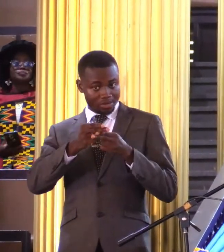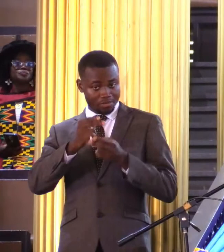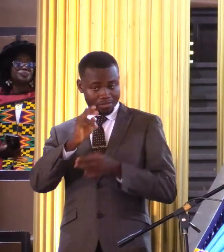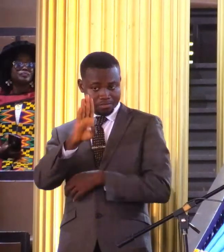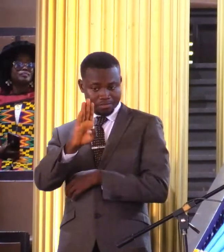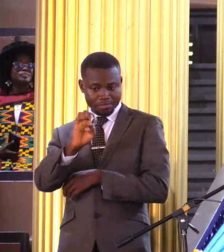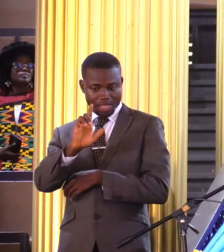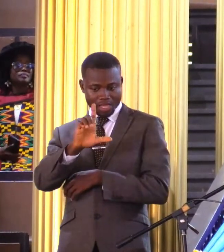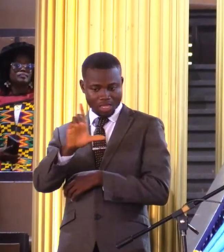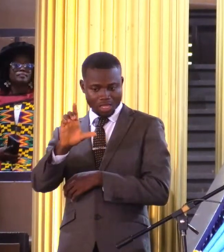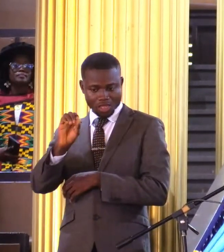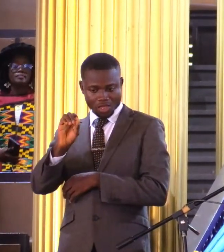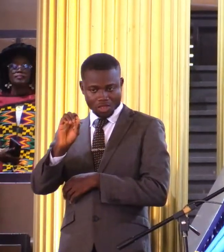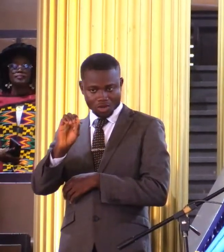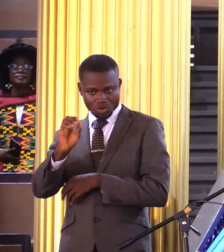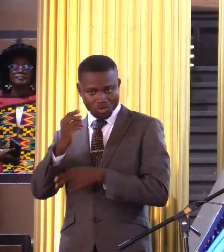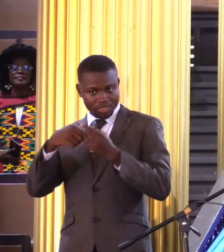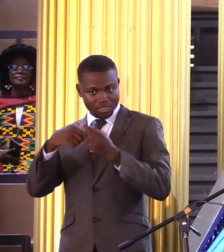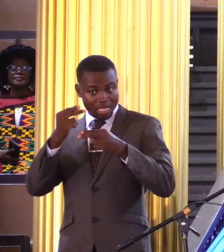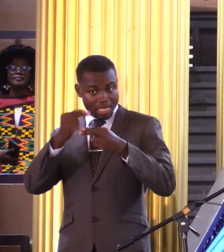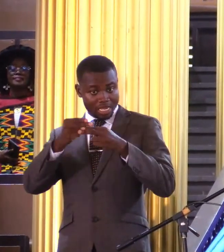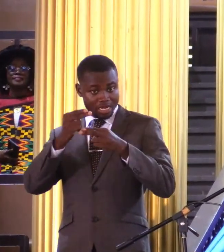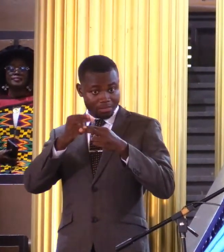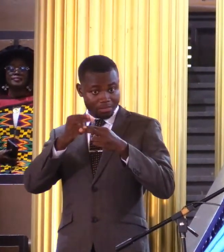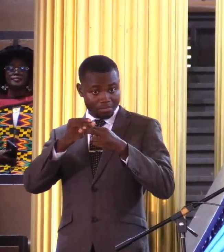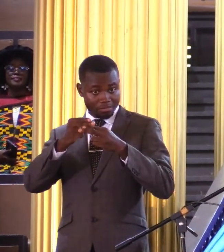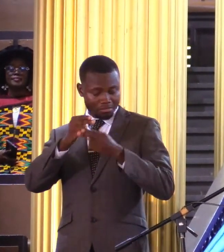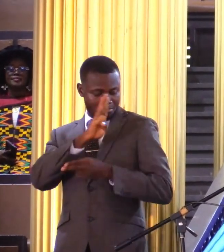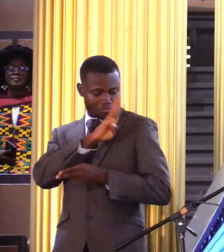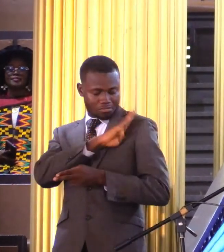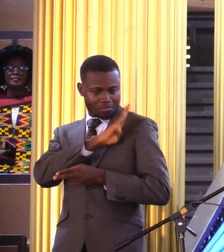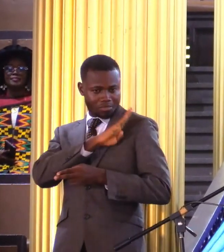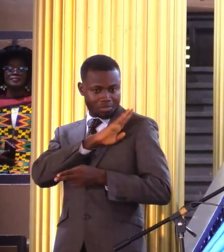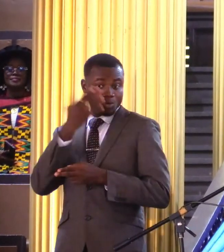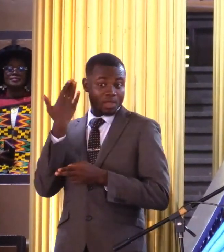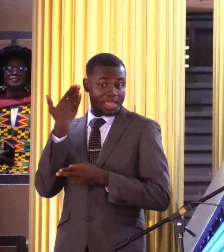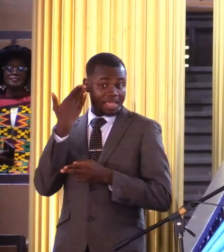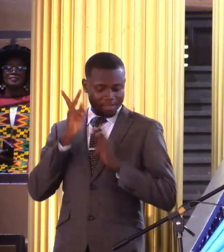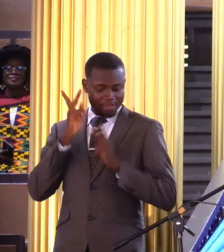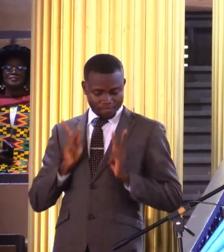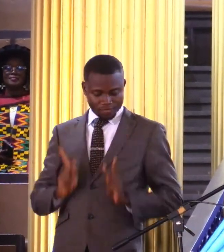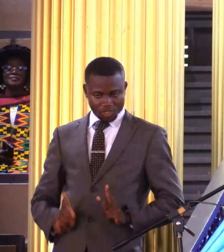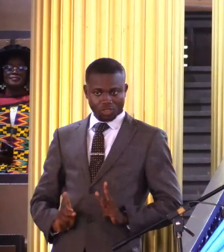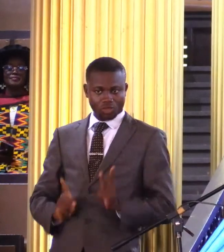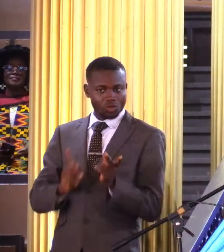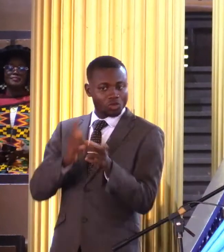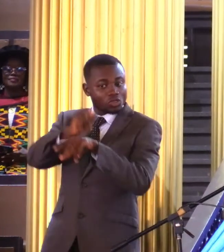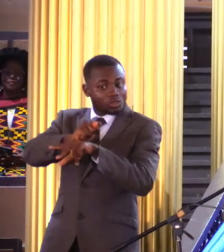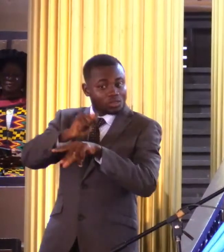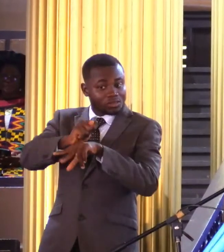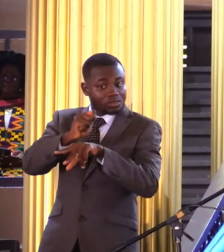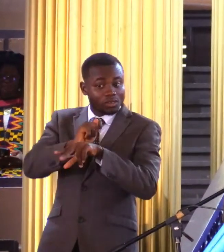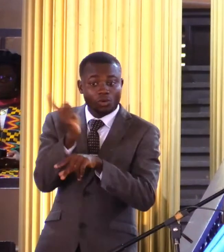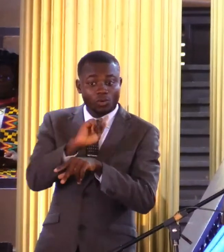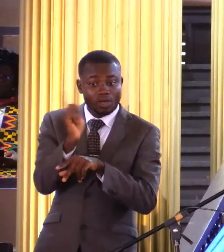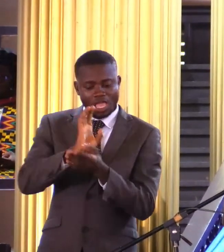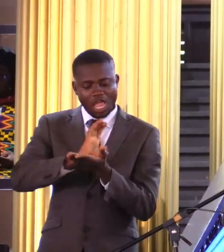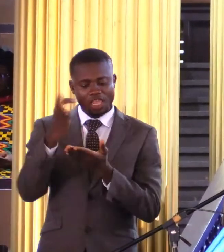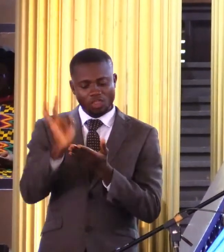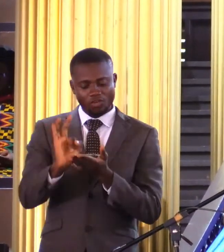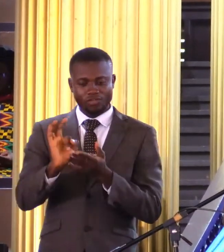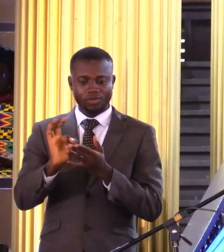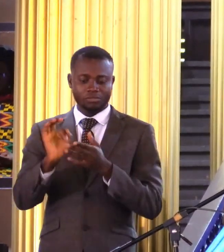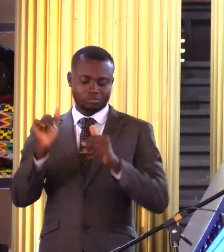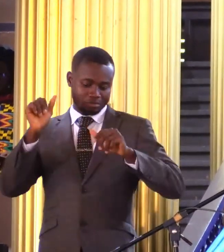Bello, former head of the Department of Physiotherapy, School of Biomedical and Allied Health Sciences in the College of Health Sciences